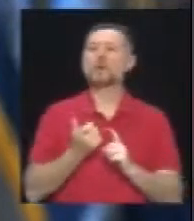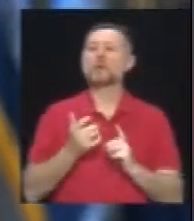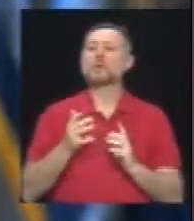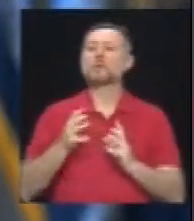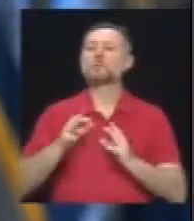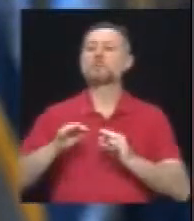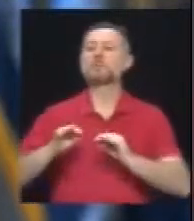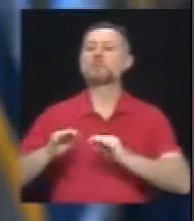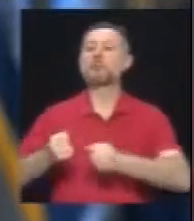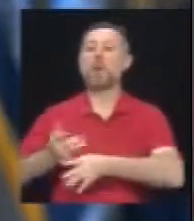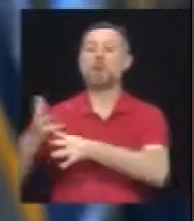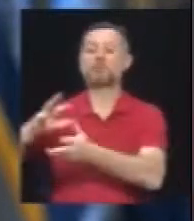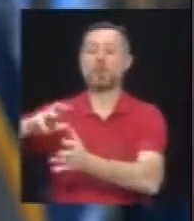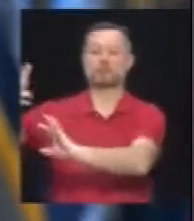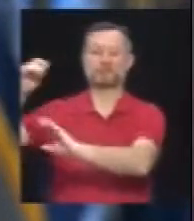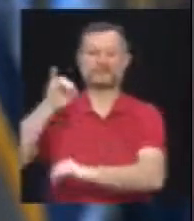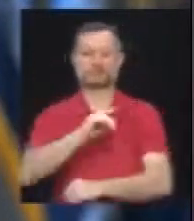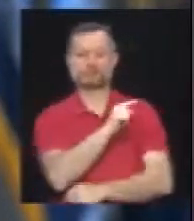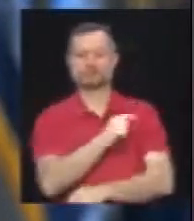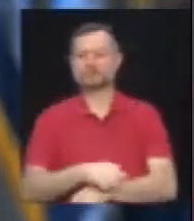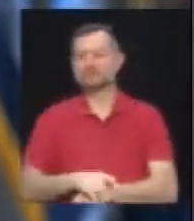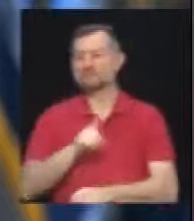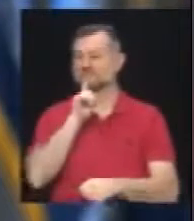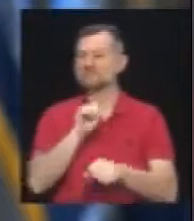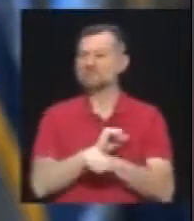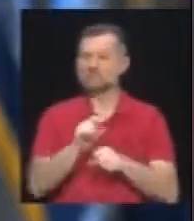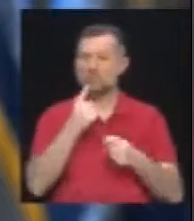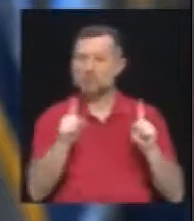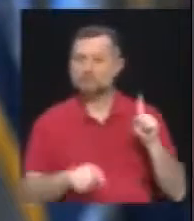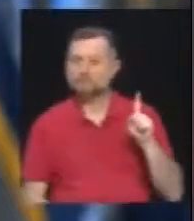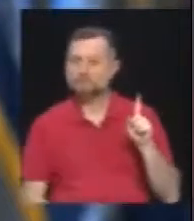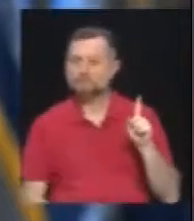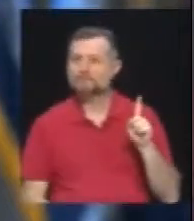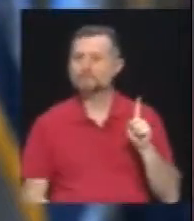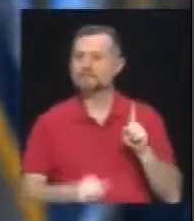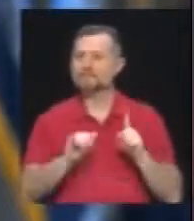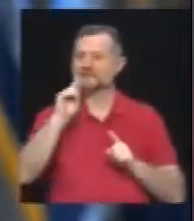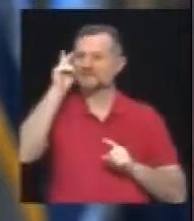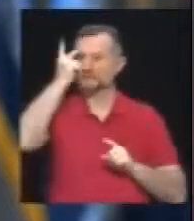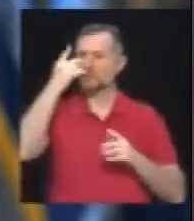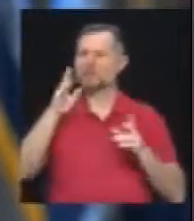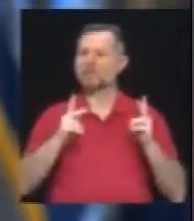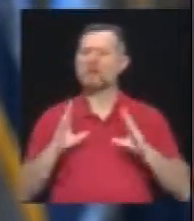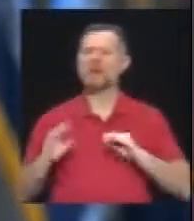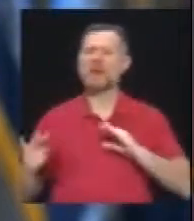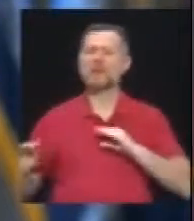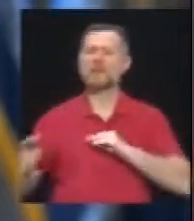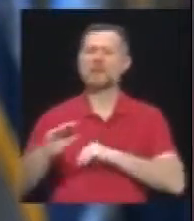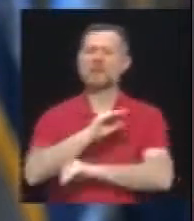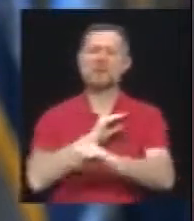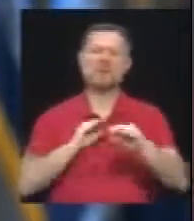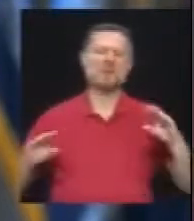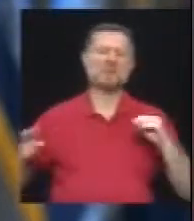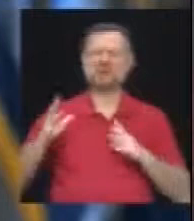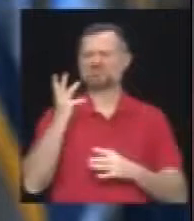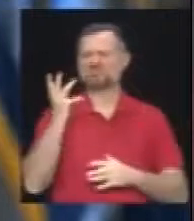it worked. There was a political and media stampede. But the truth will out